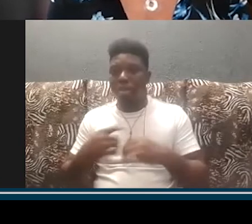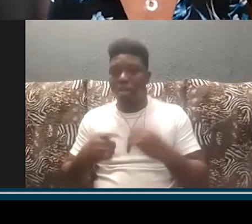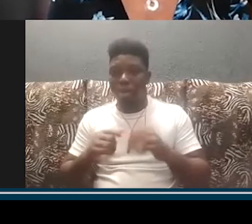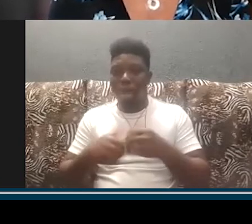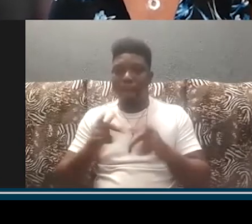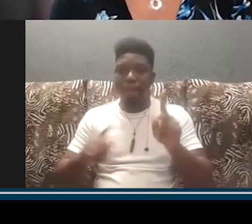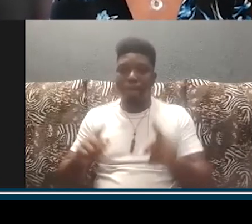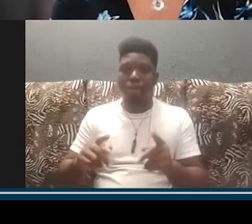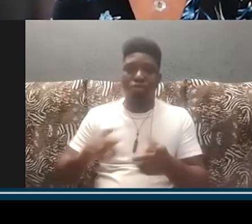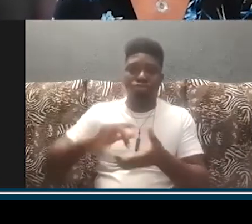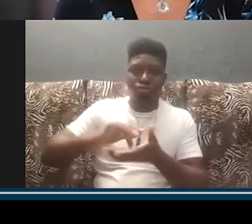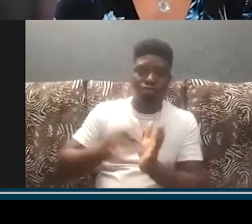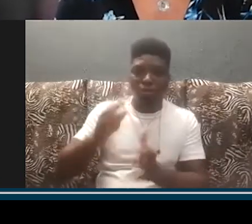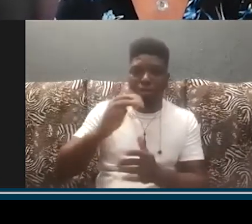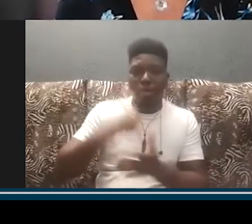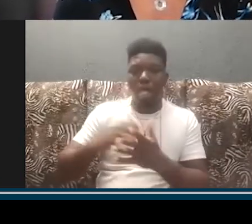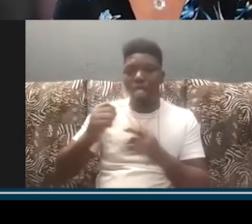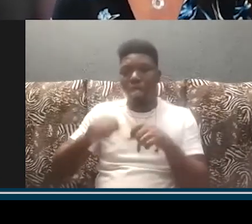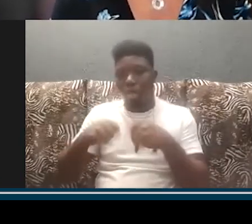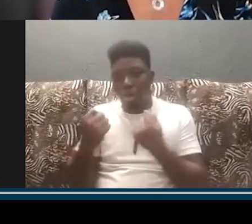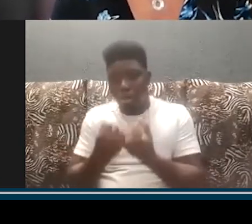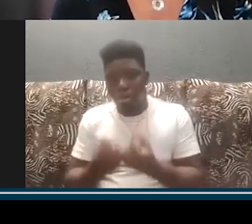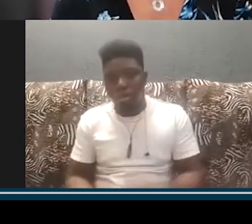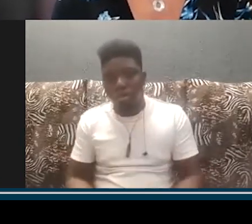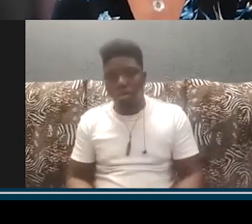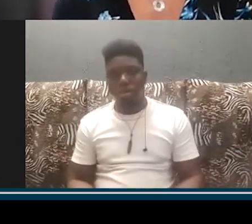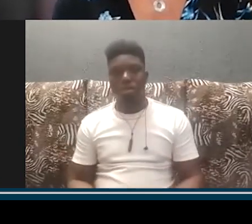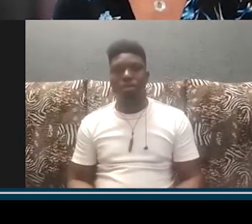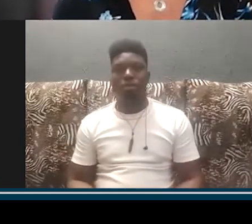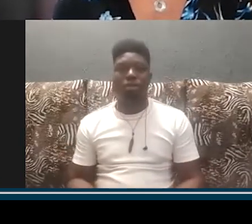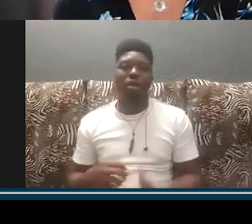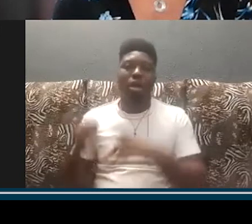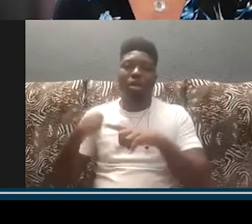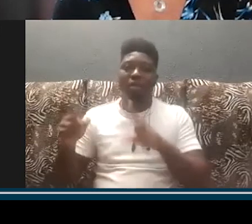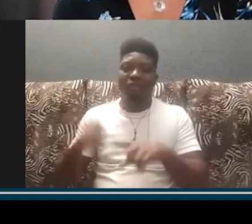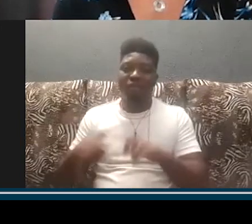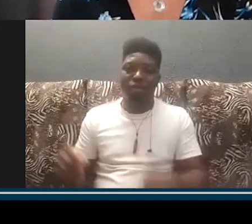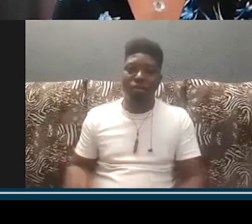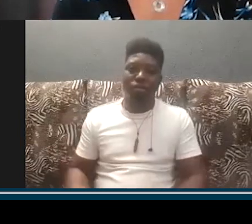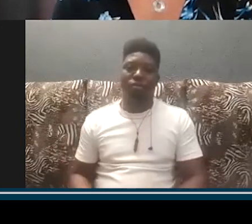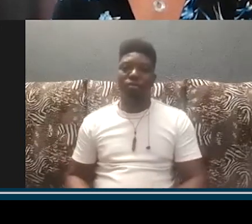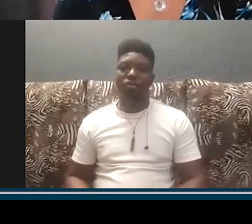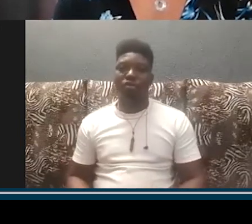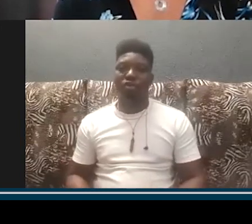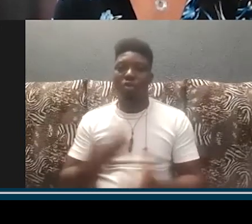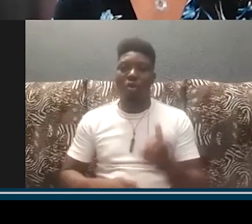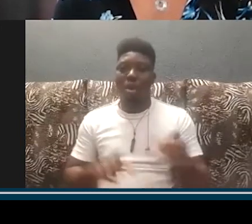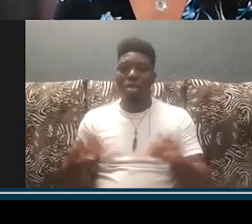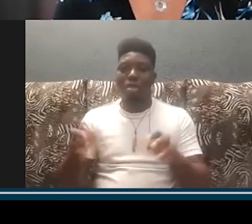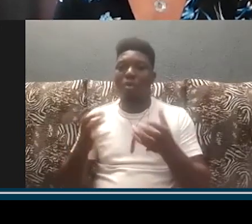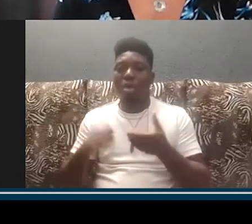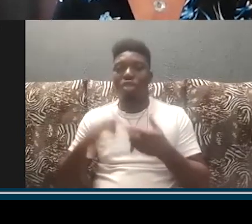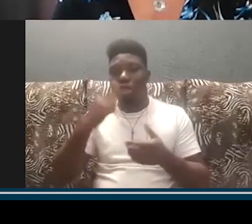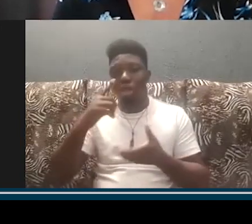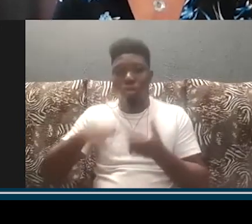in a society that views difference as deficit. What do you want to say to that person? Like Scott